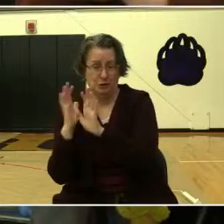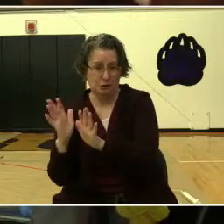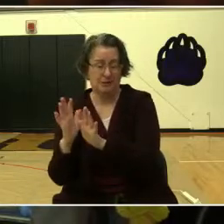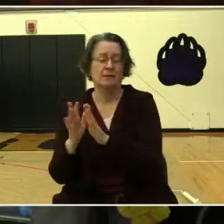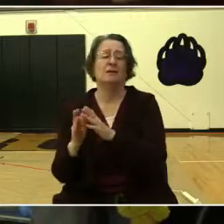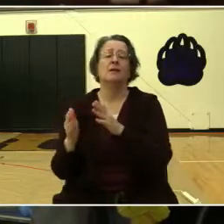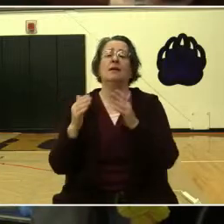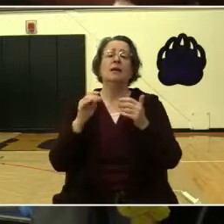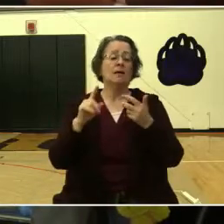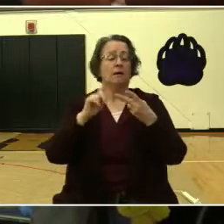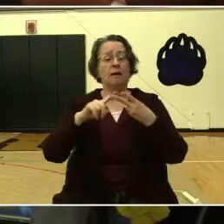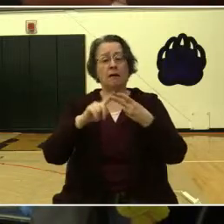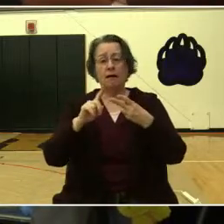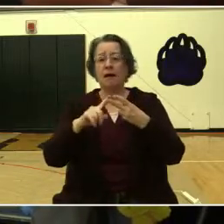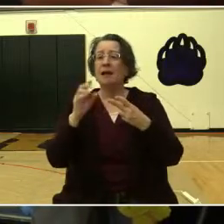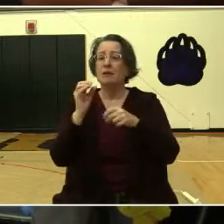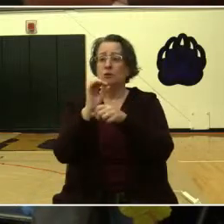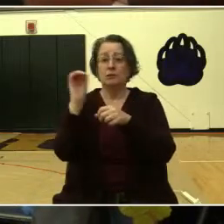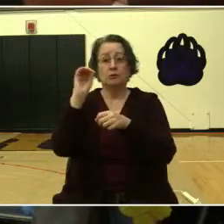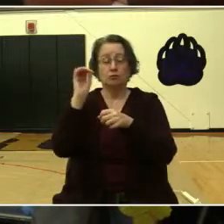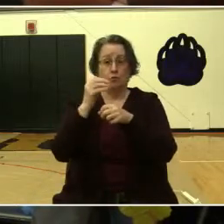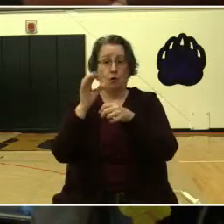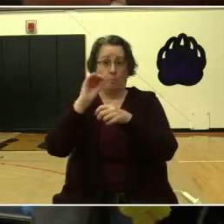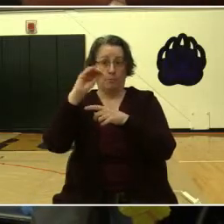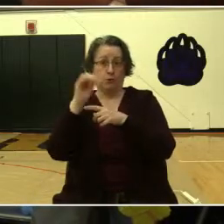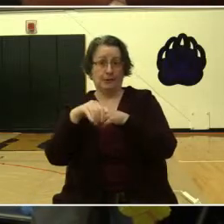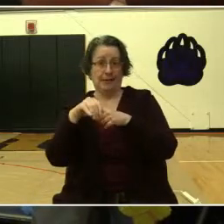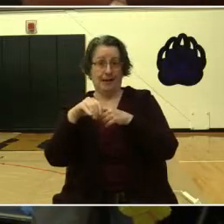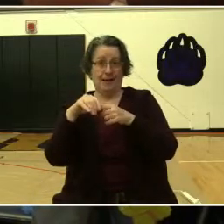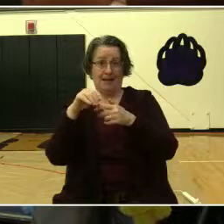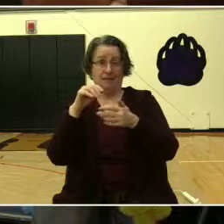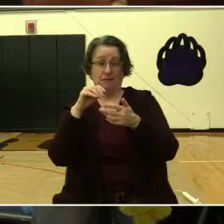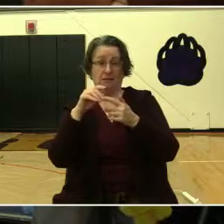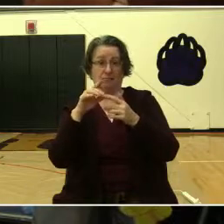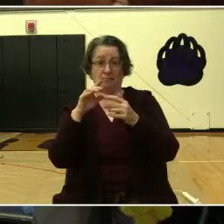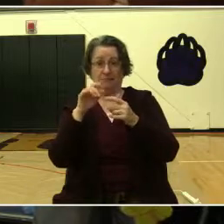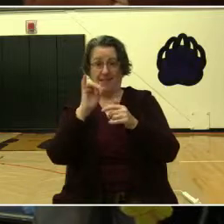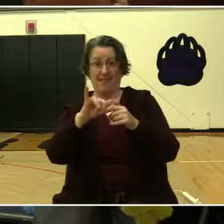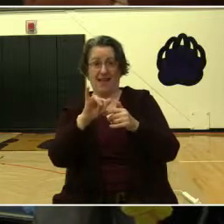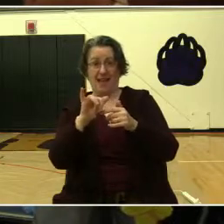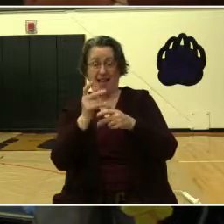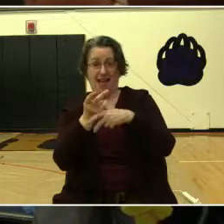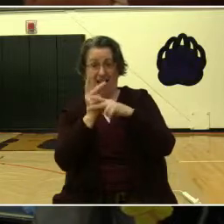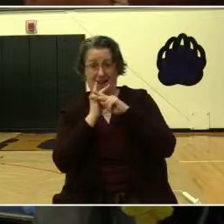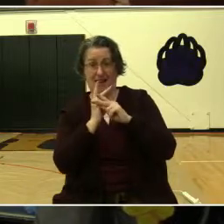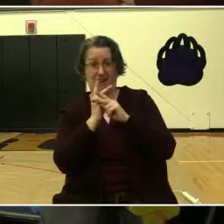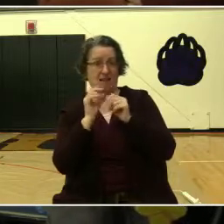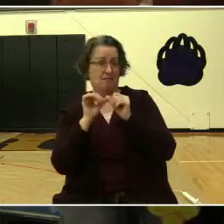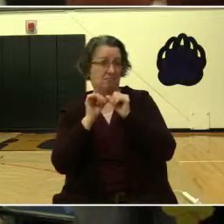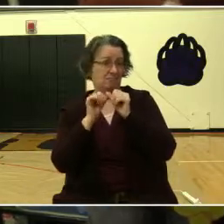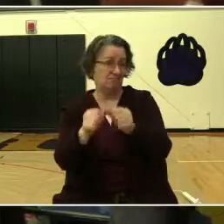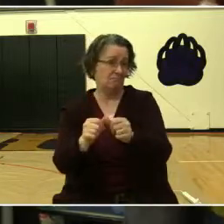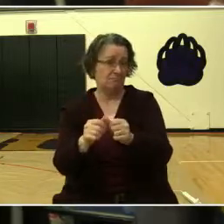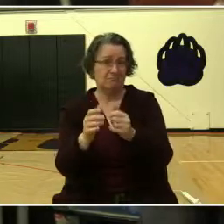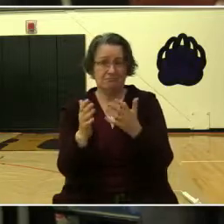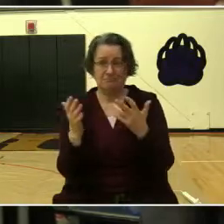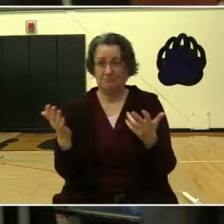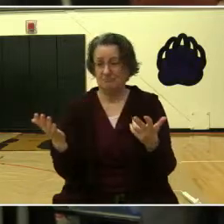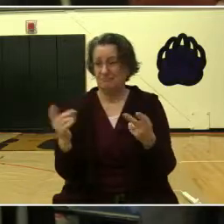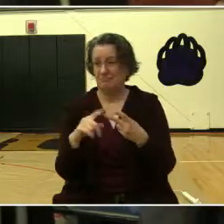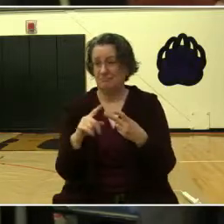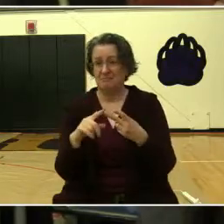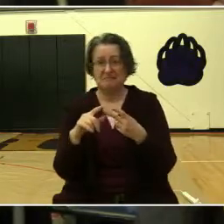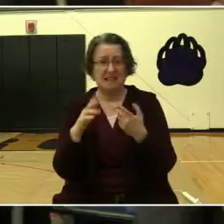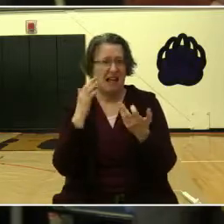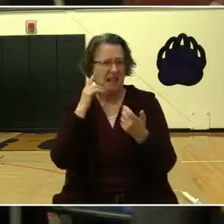0% financing for a longer period I believe up to 20 years is it I